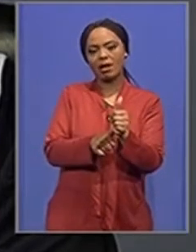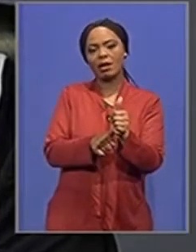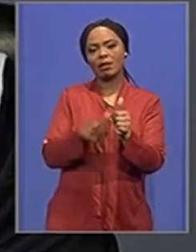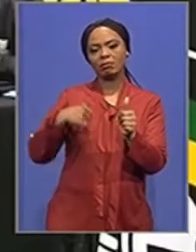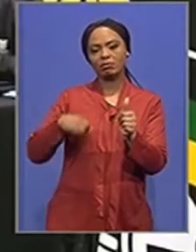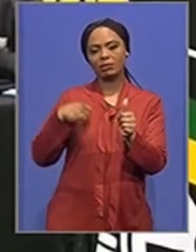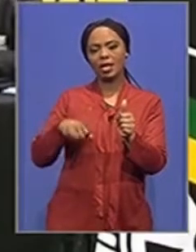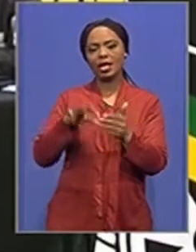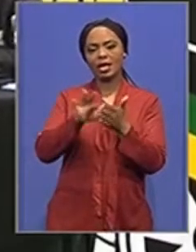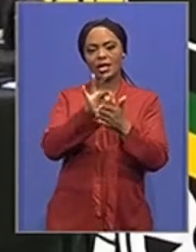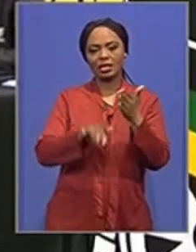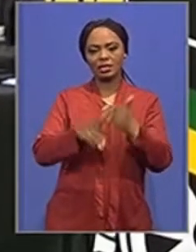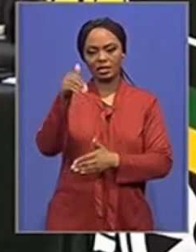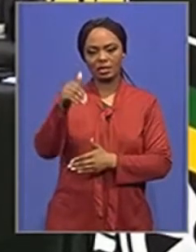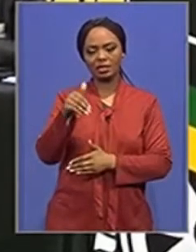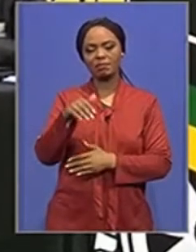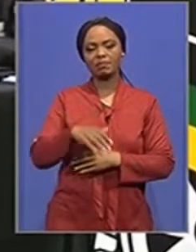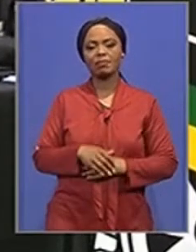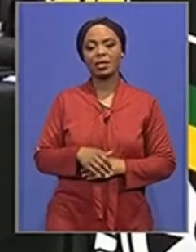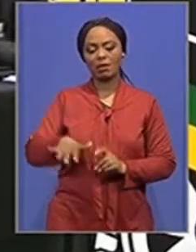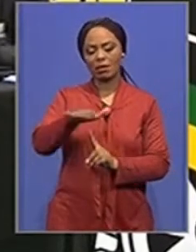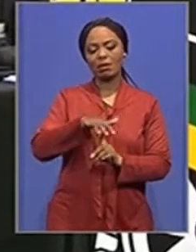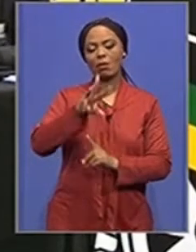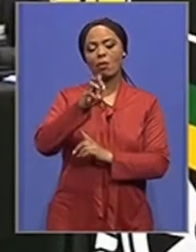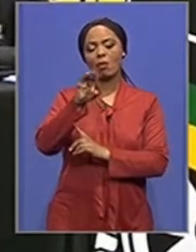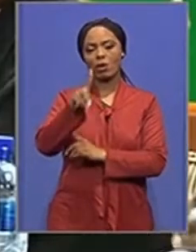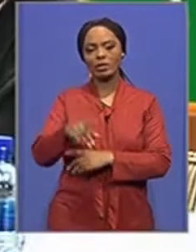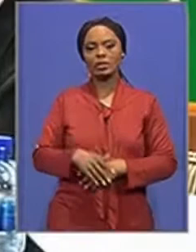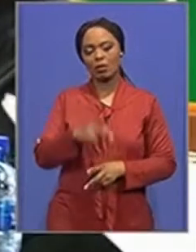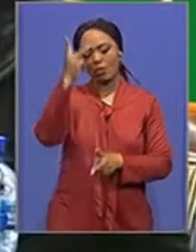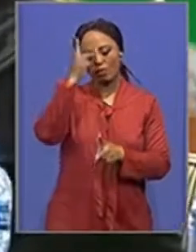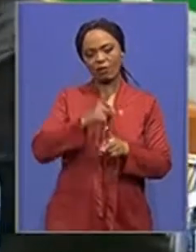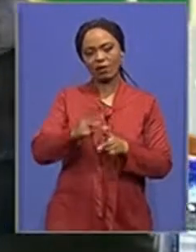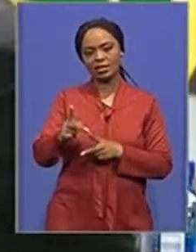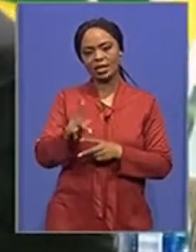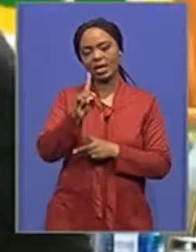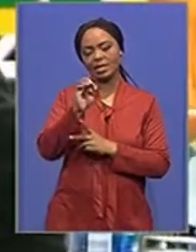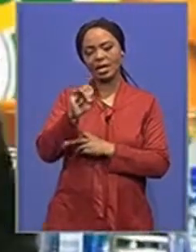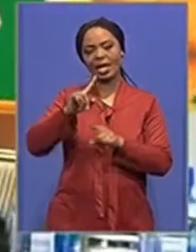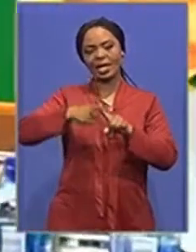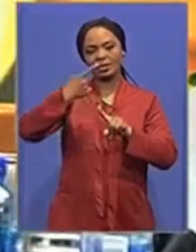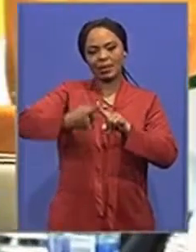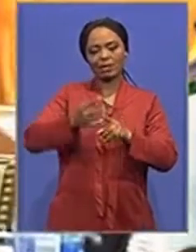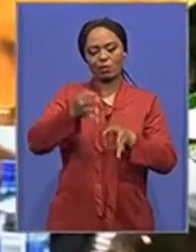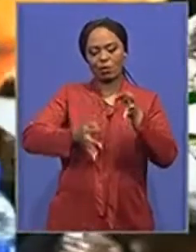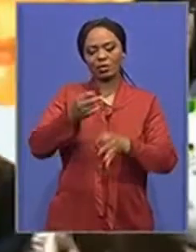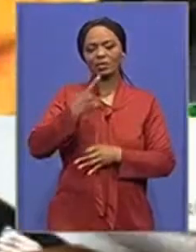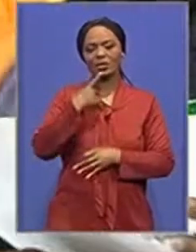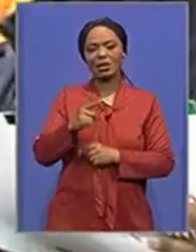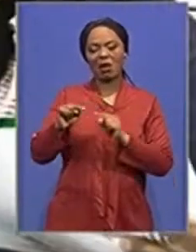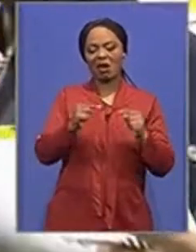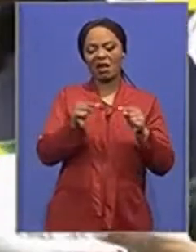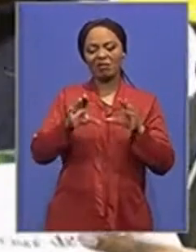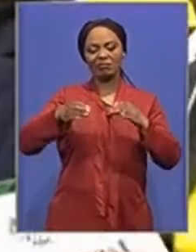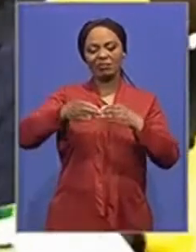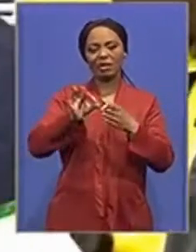ward. Mosekasiki wa dipolotiki Professor Kotse a re tiriso dikgoka ka motsi wa ditlhopho tsa dipuso